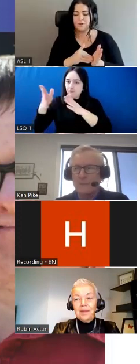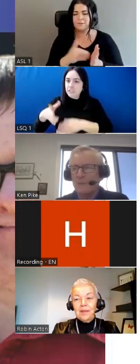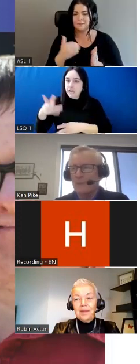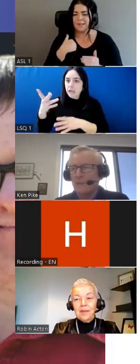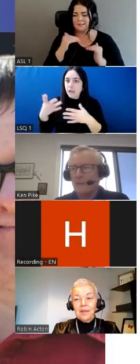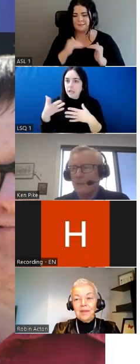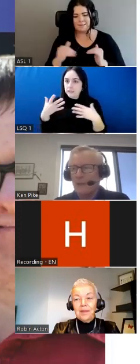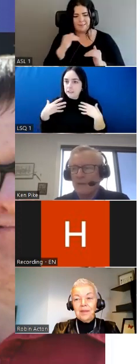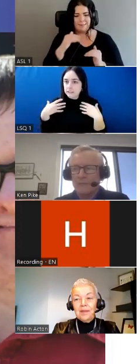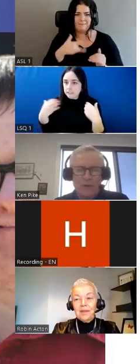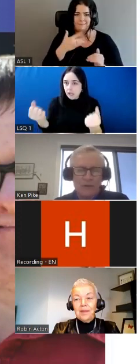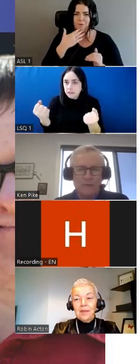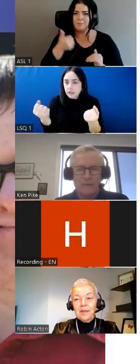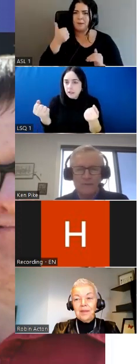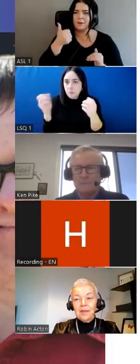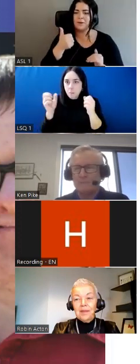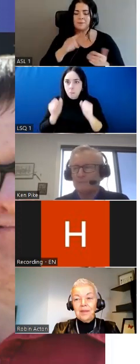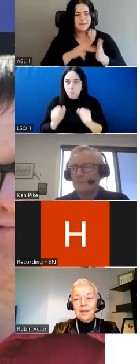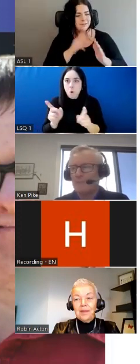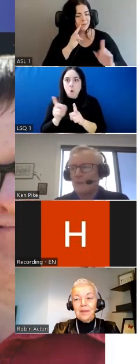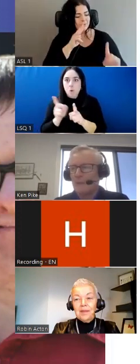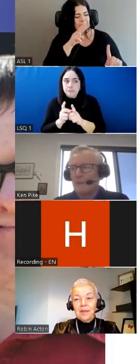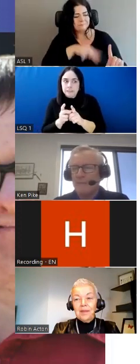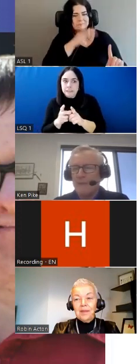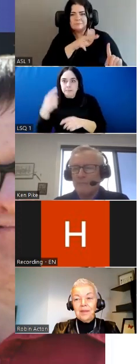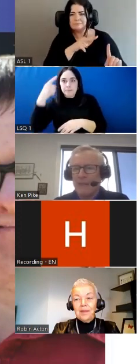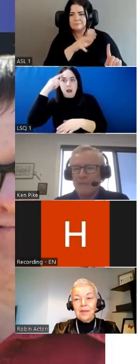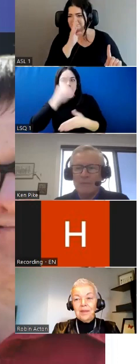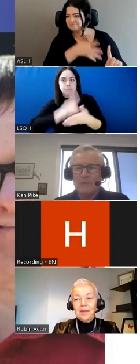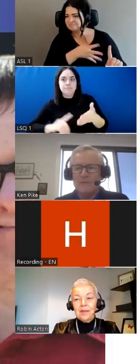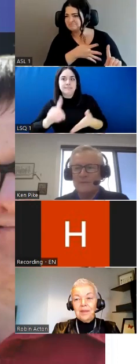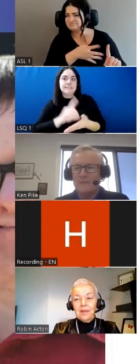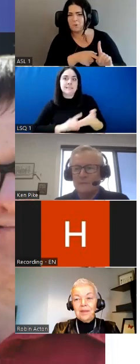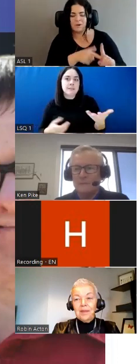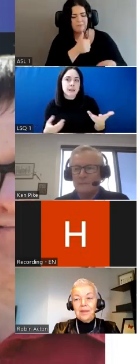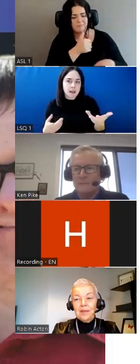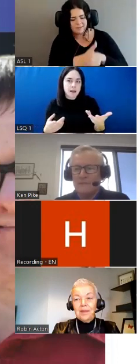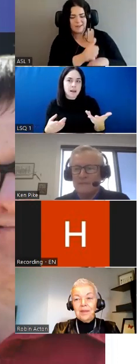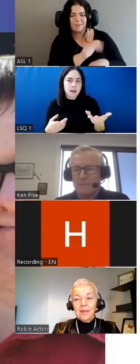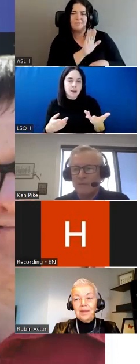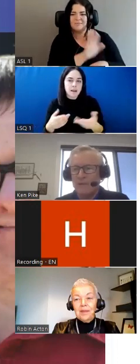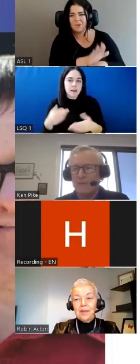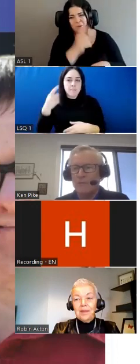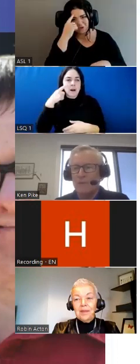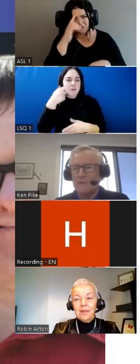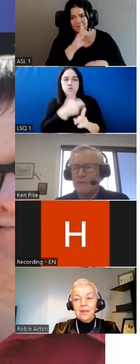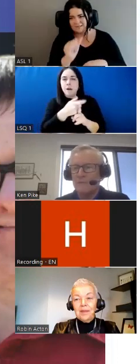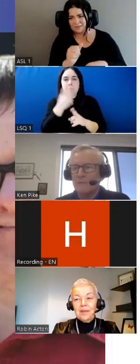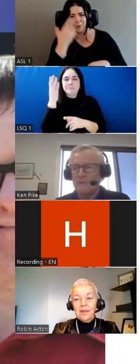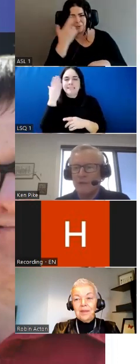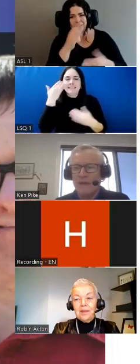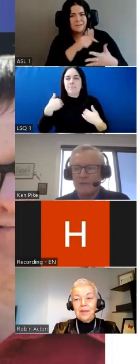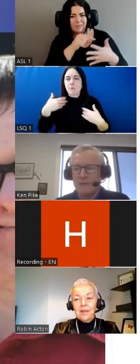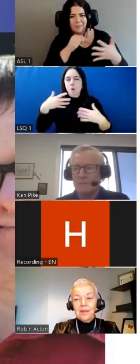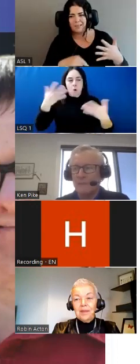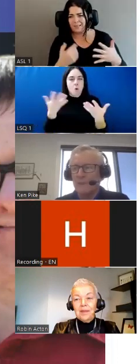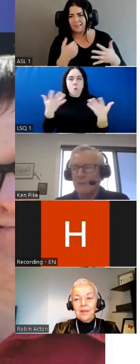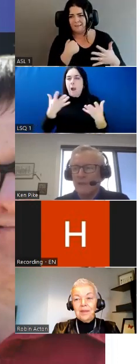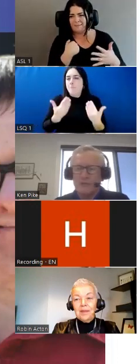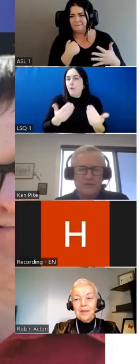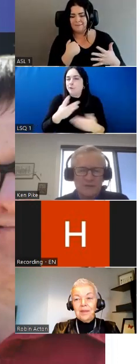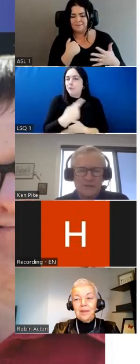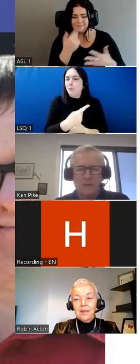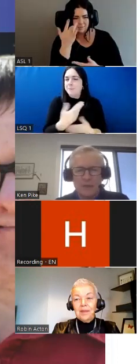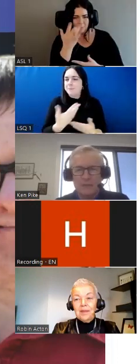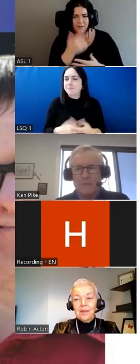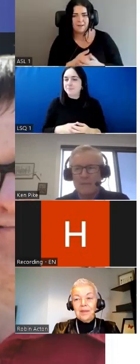tells them about their health needs. They may blame a person's disability for symptoms they are having.